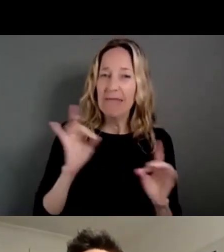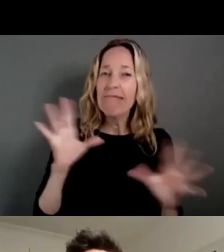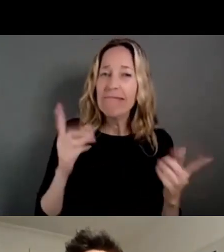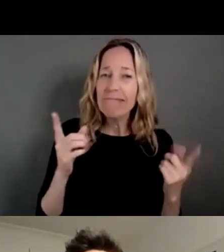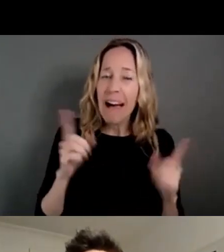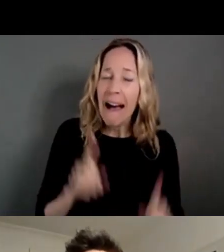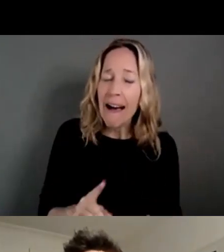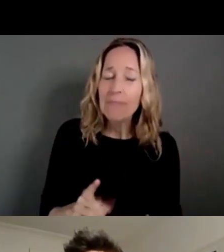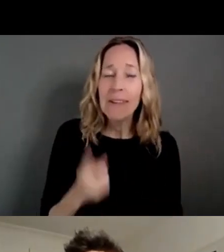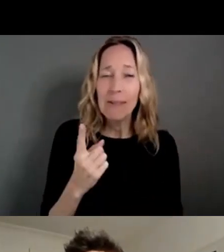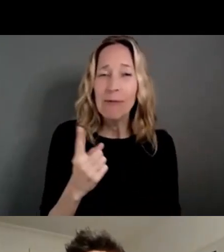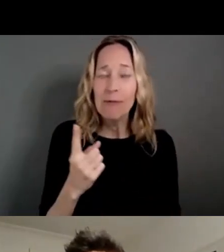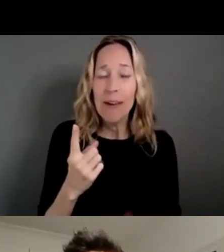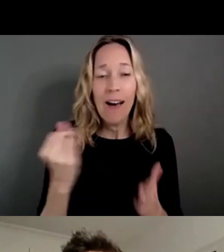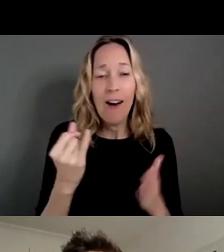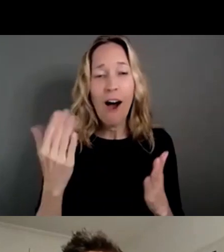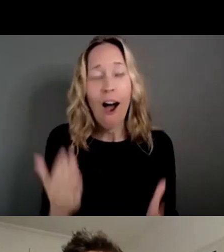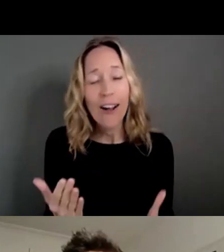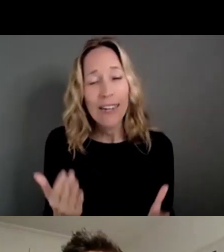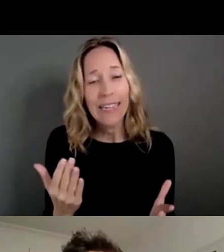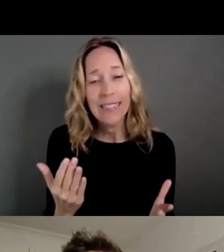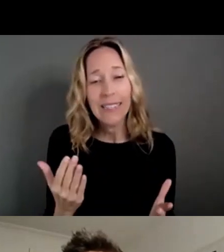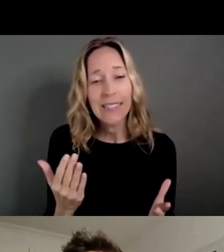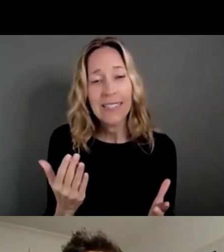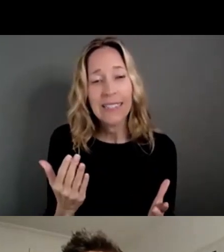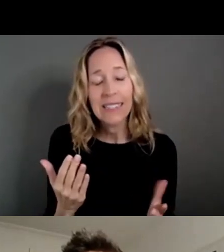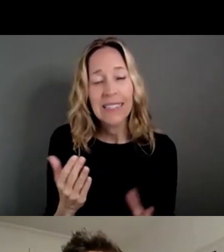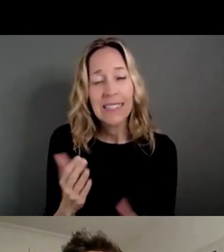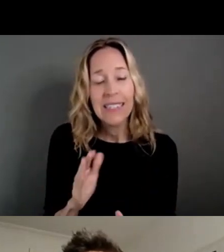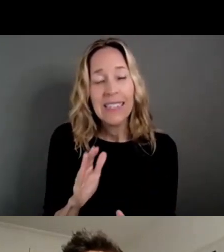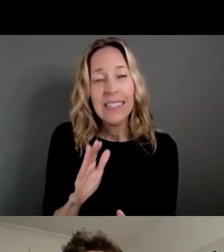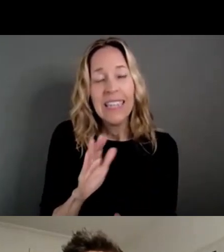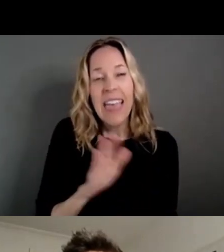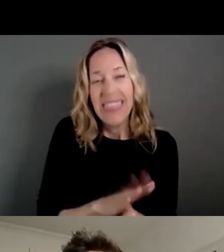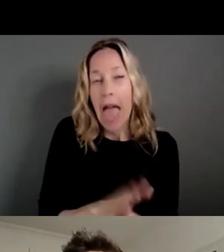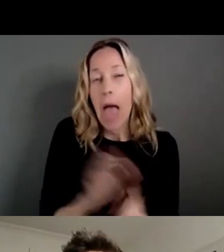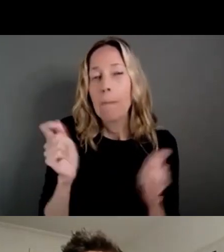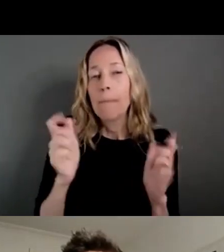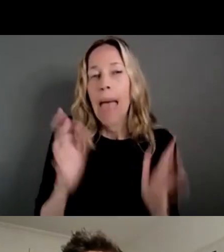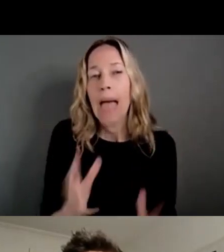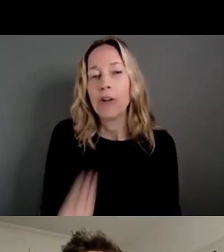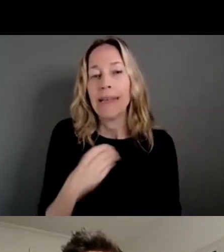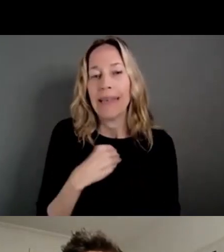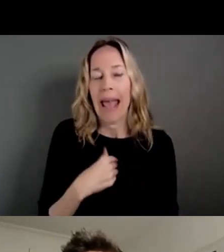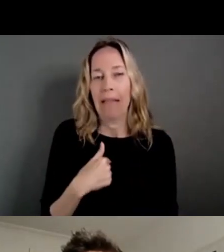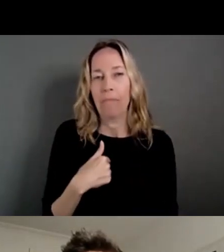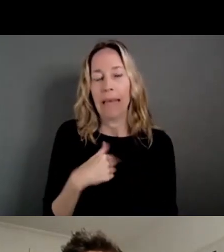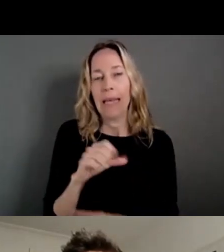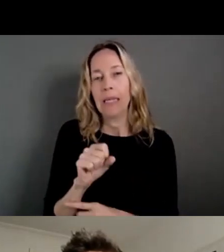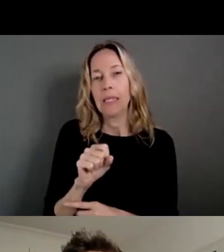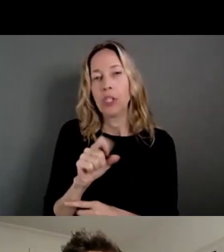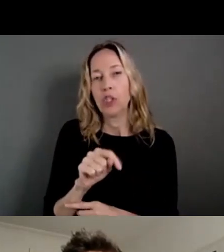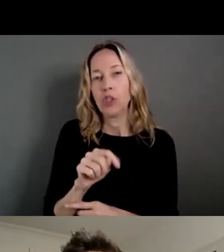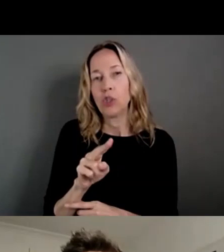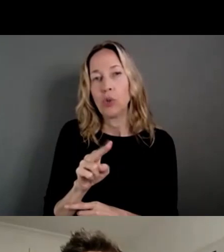artist whose manager presented me with a studio produced